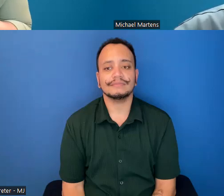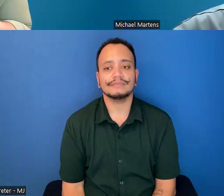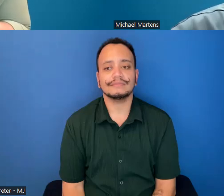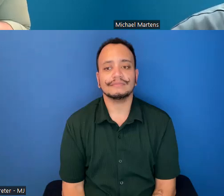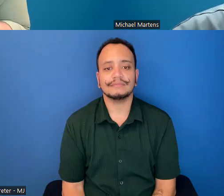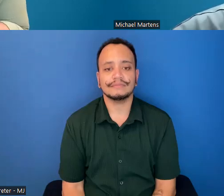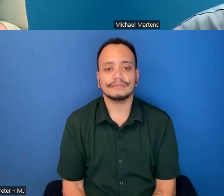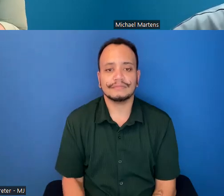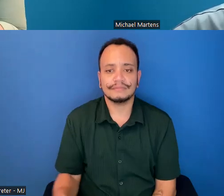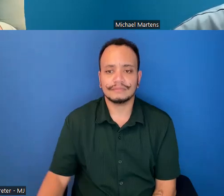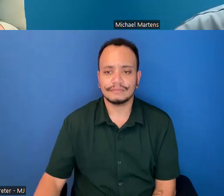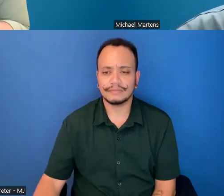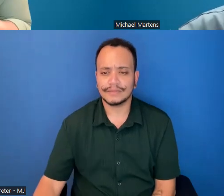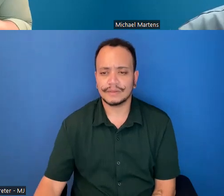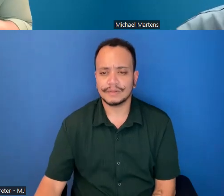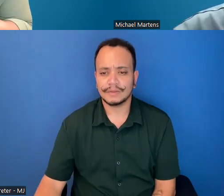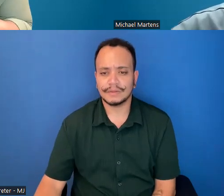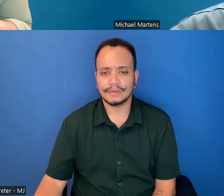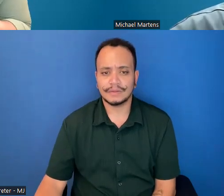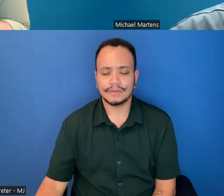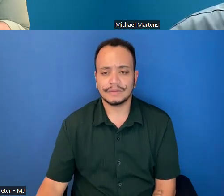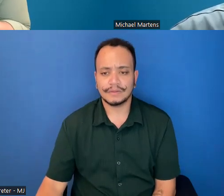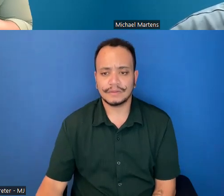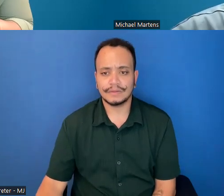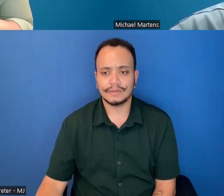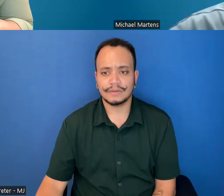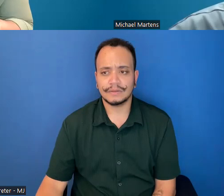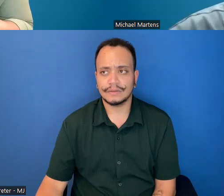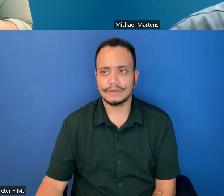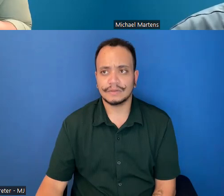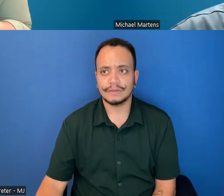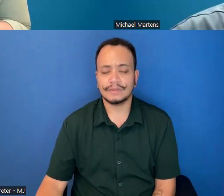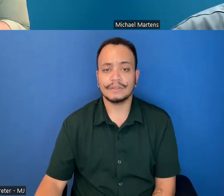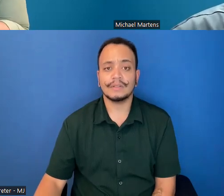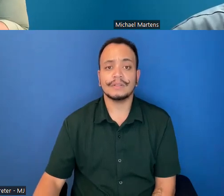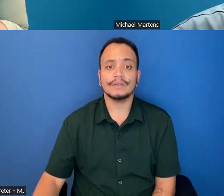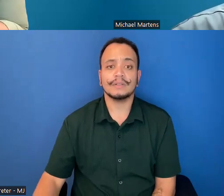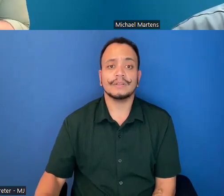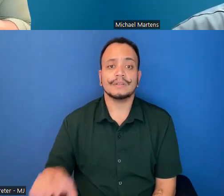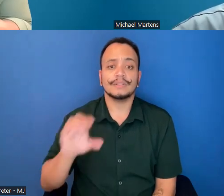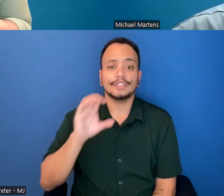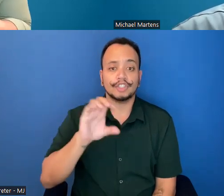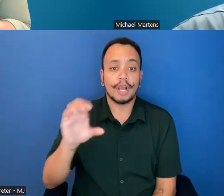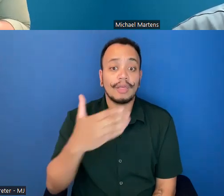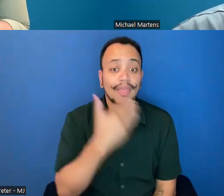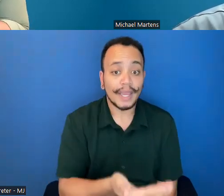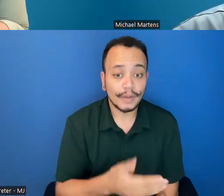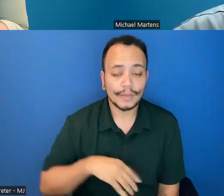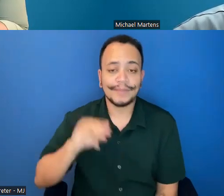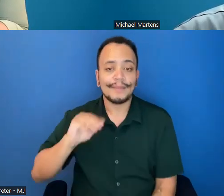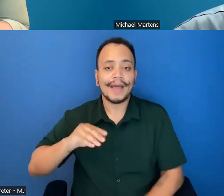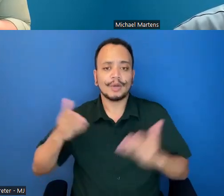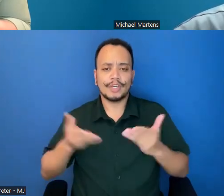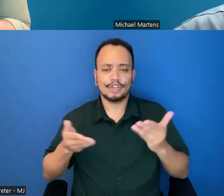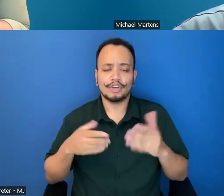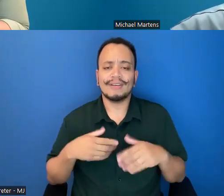Well, thank you, Cheryl and Michael here. The first thing I would like to do is define what